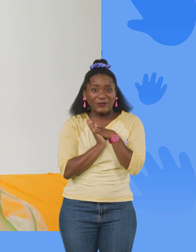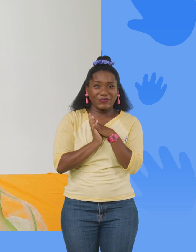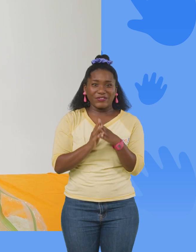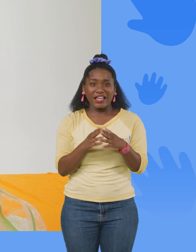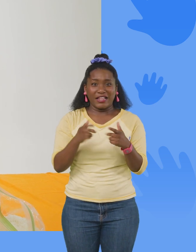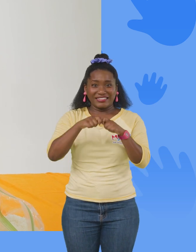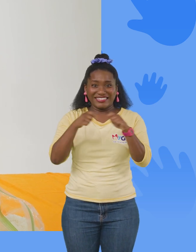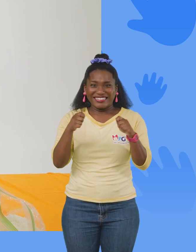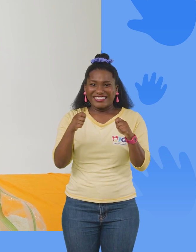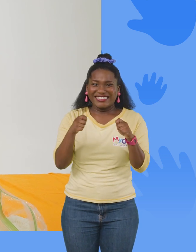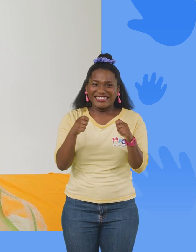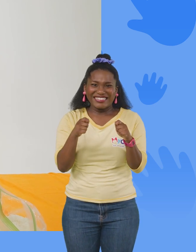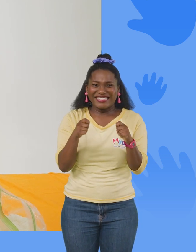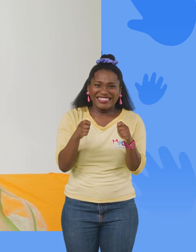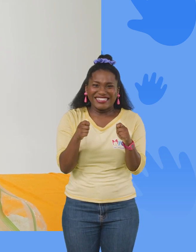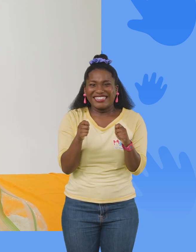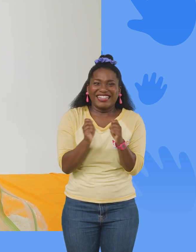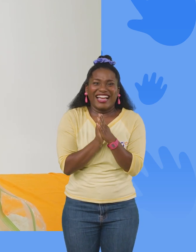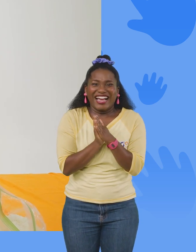Let me tie it.